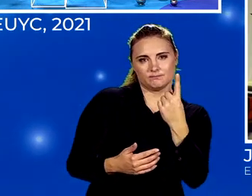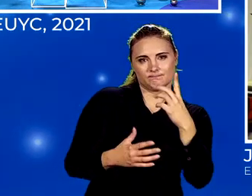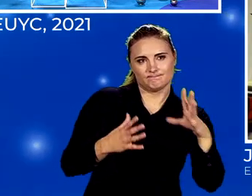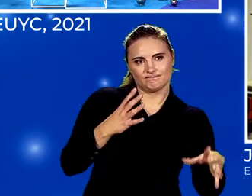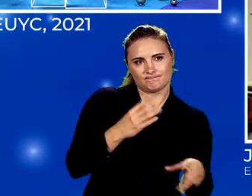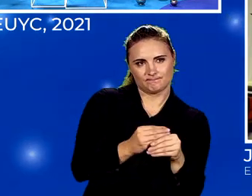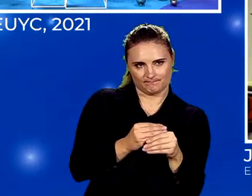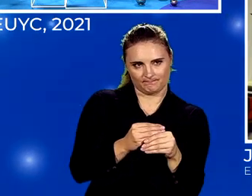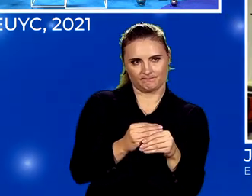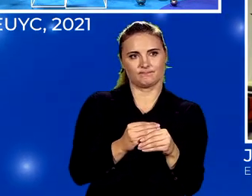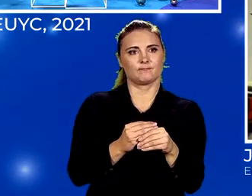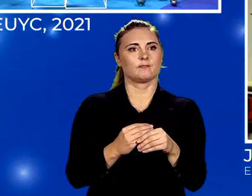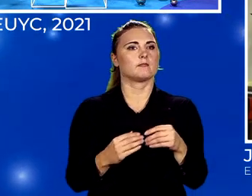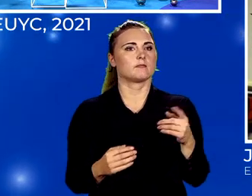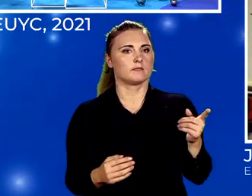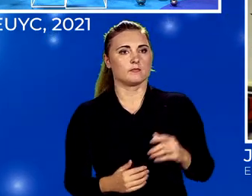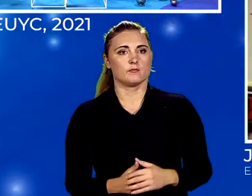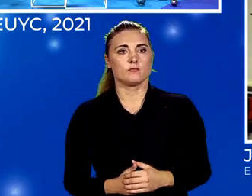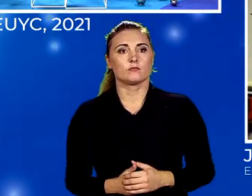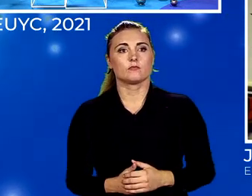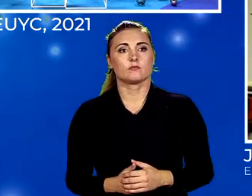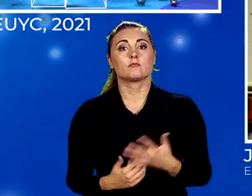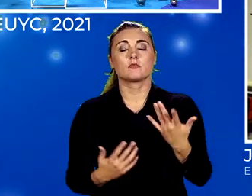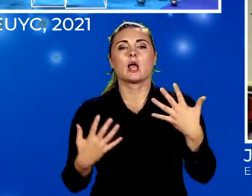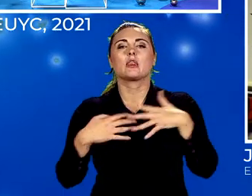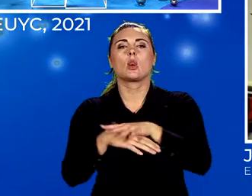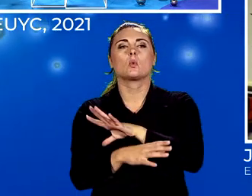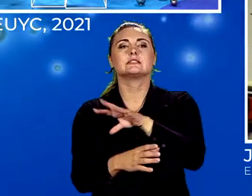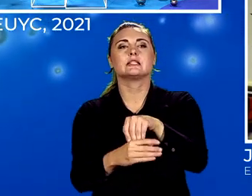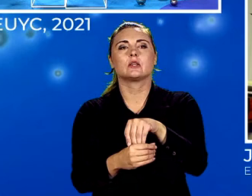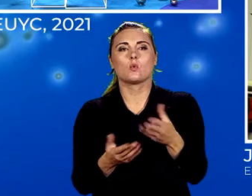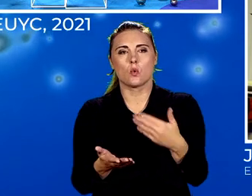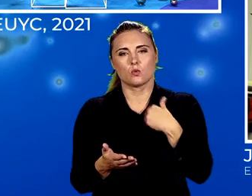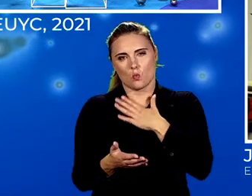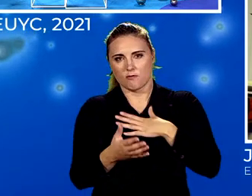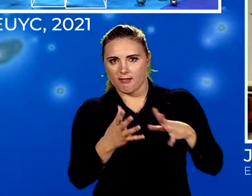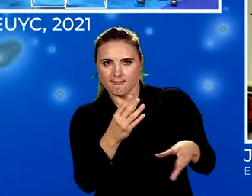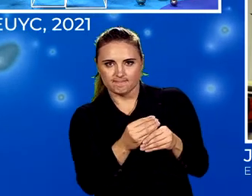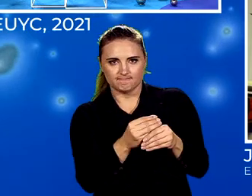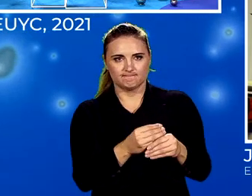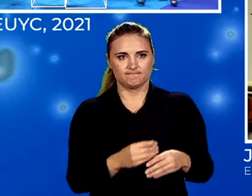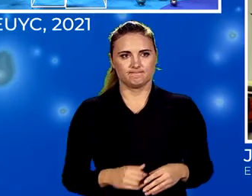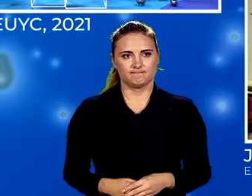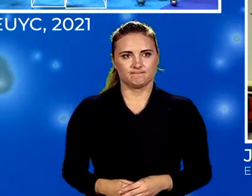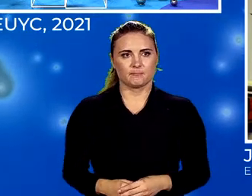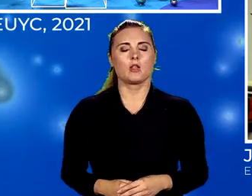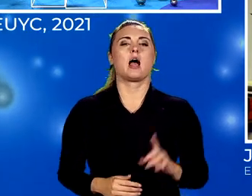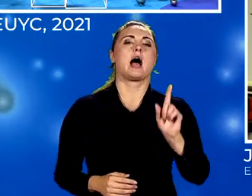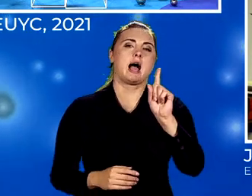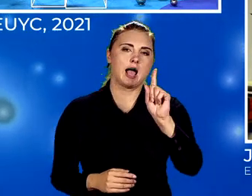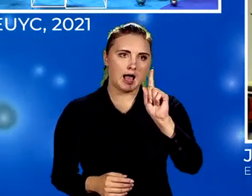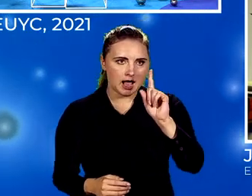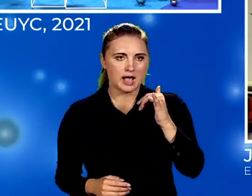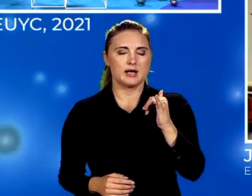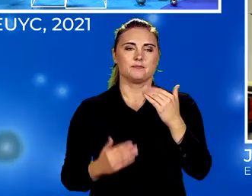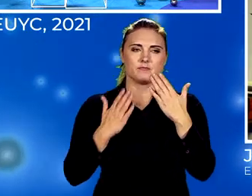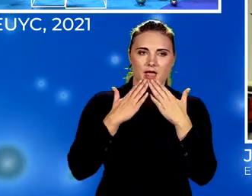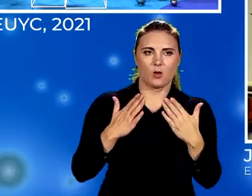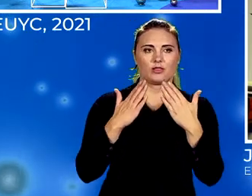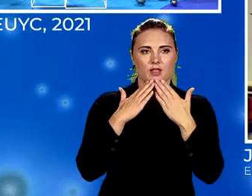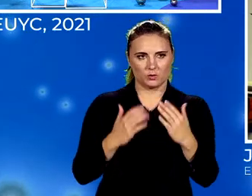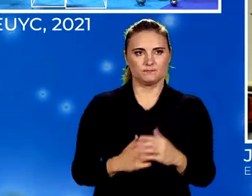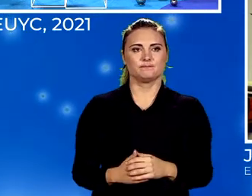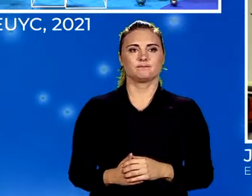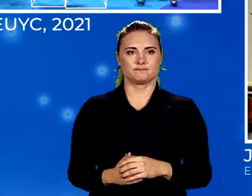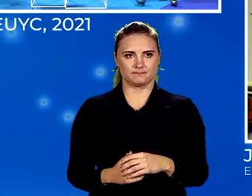Uroš when it comes to inclusion and creation of these spaces for inclusion? Yes, indeed. My colleague Uroš has said already quite a